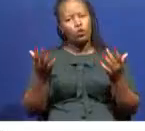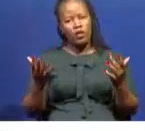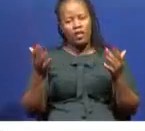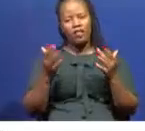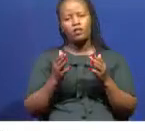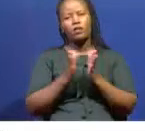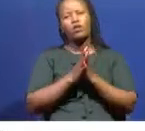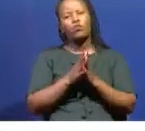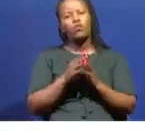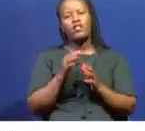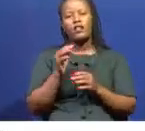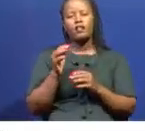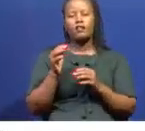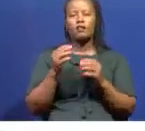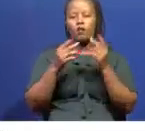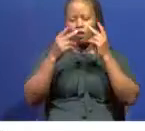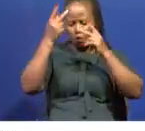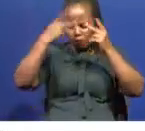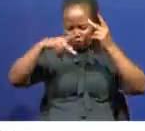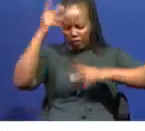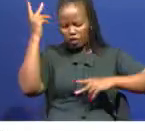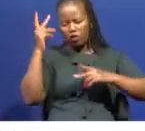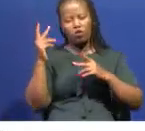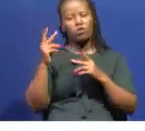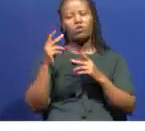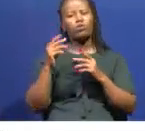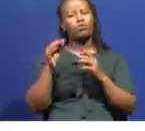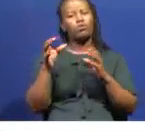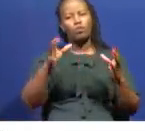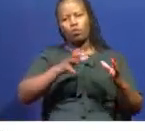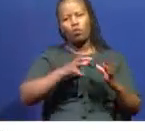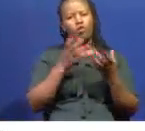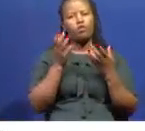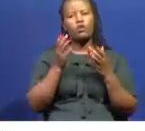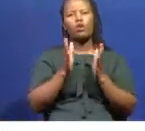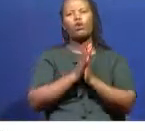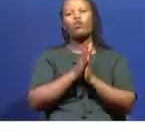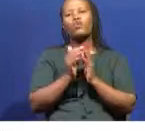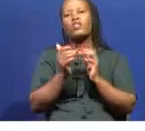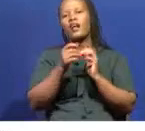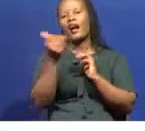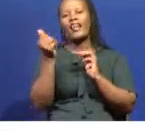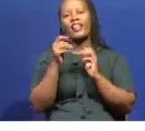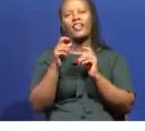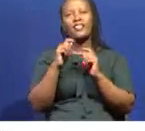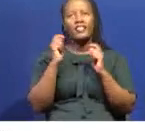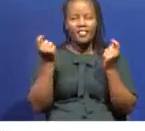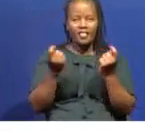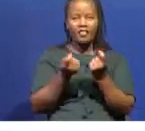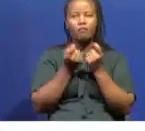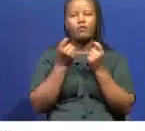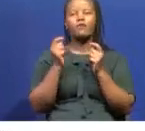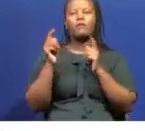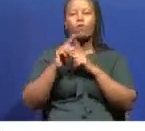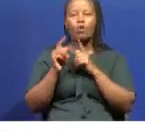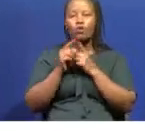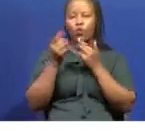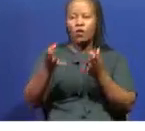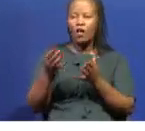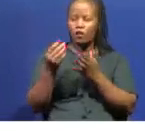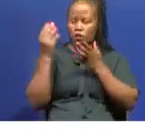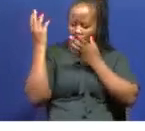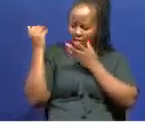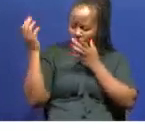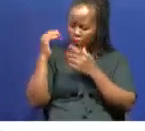particular, the PGK, the Professional Golfers Tour, you know, with the vet lab leg. Now you're looking forward to the second leg, which will